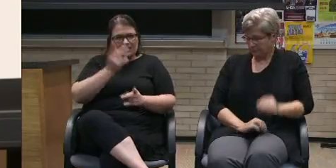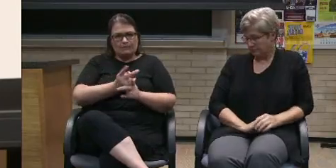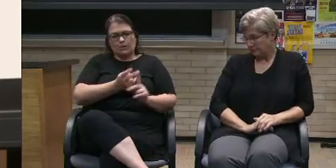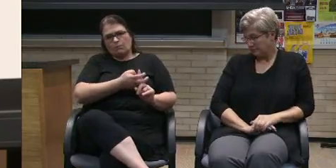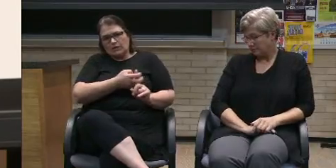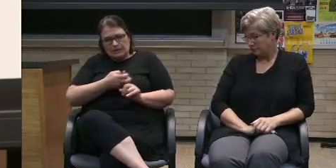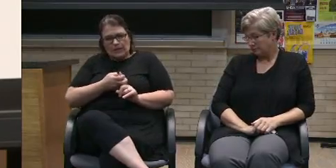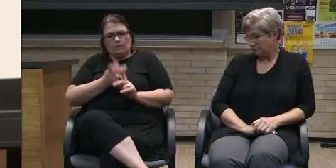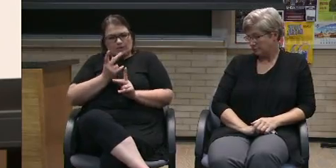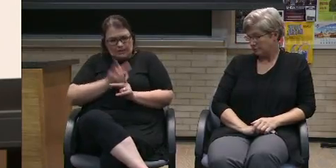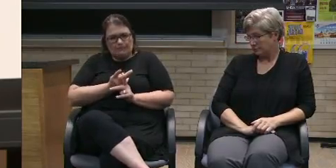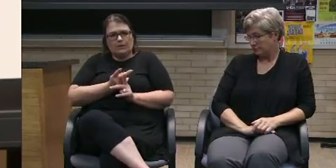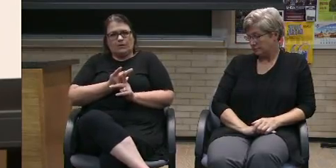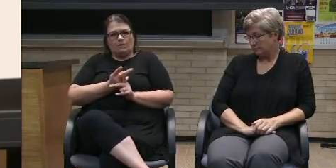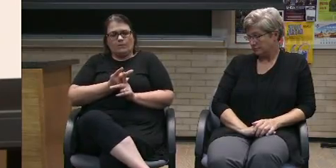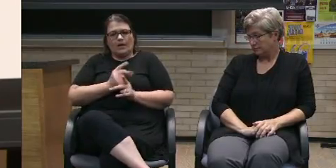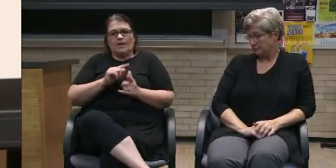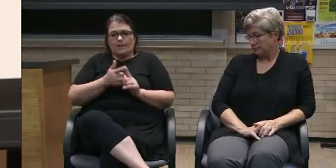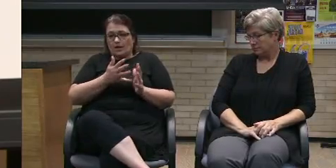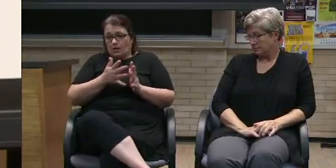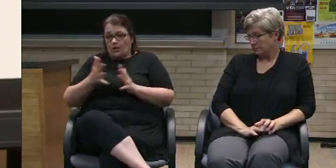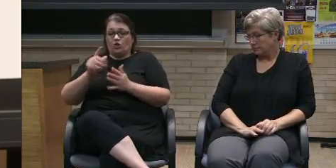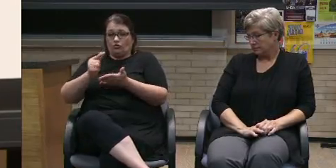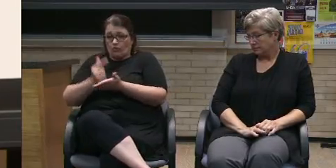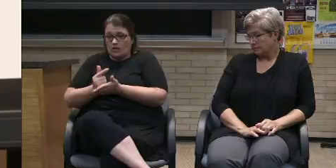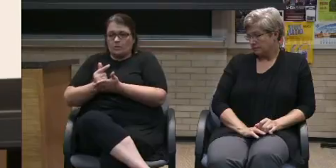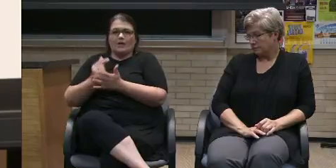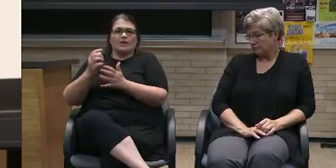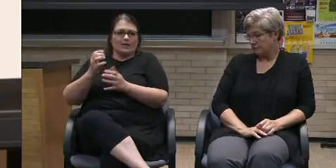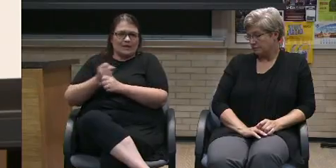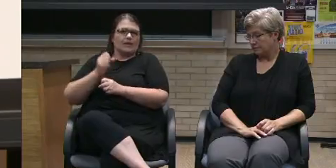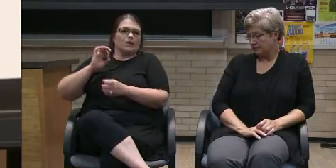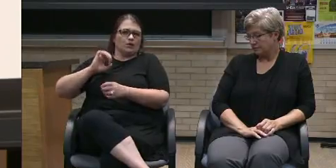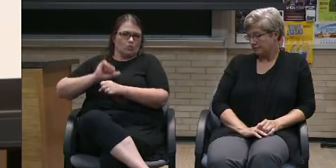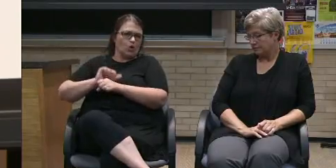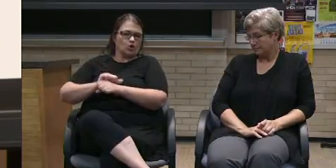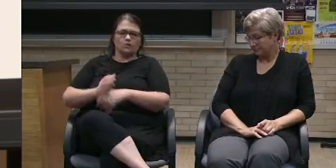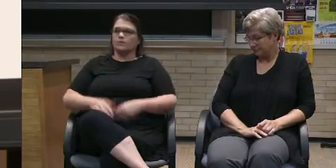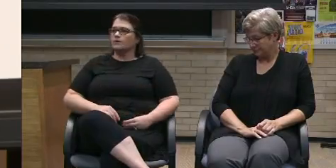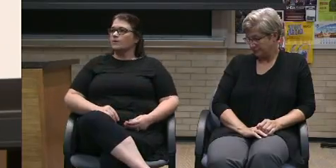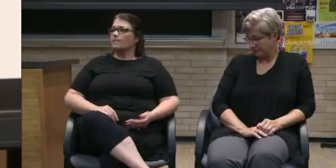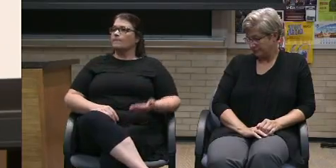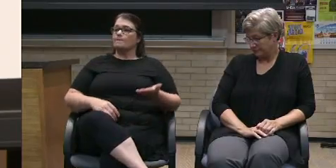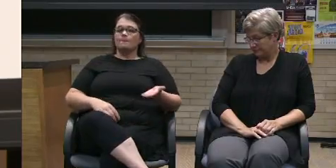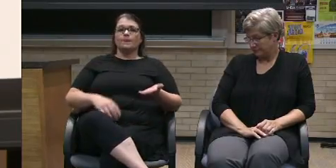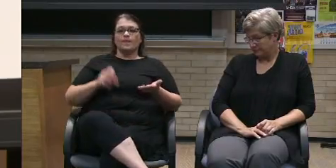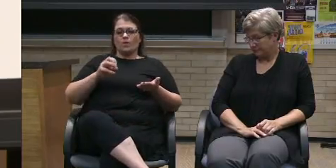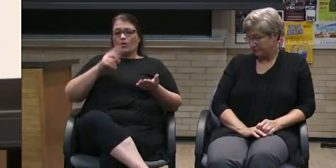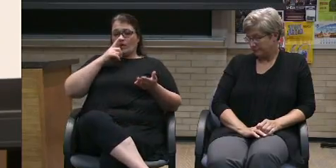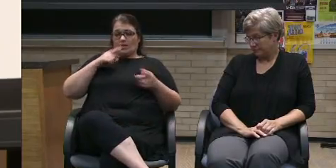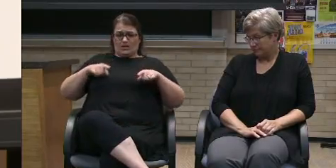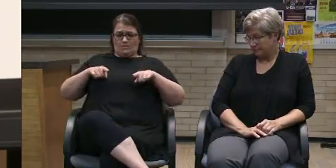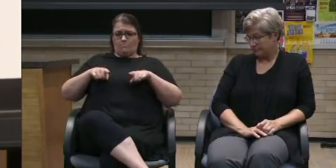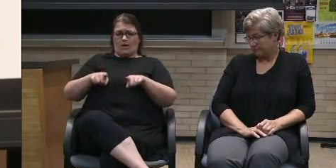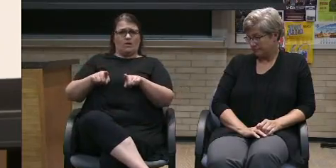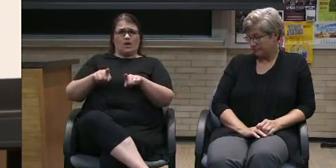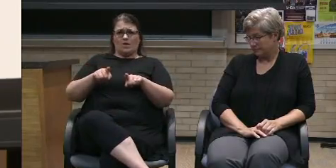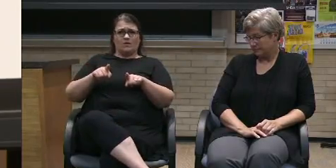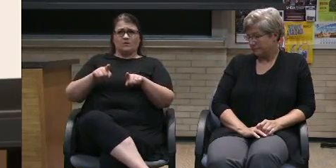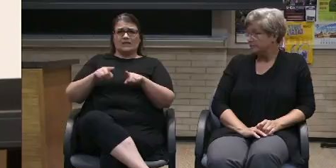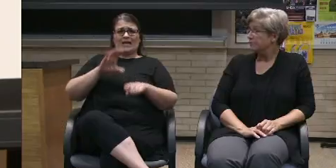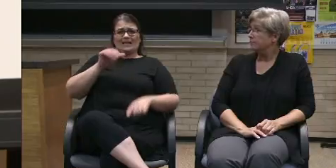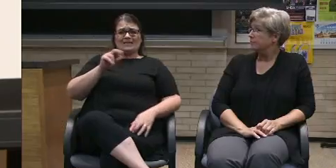or employment. And SUNY Canton, as in my conversations throughout the day, the parallels are significant. At SUNY